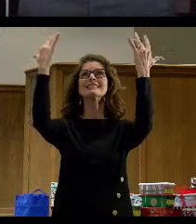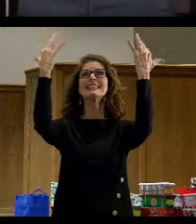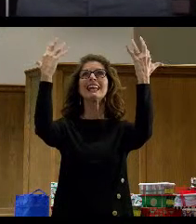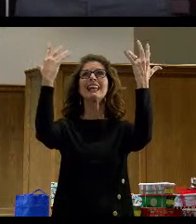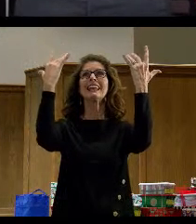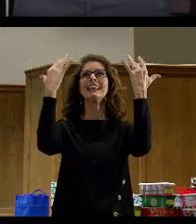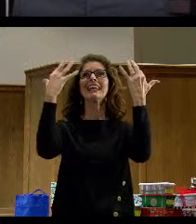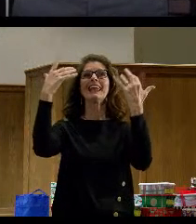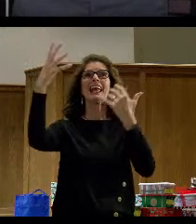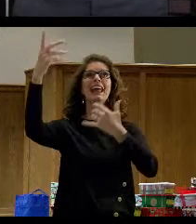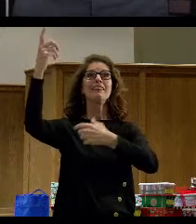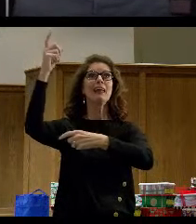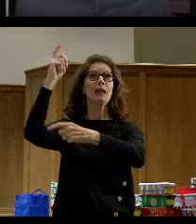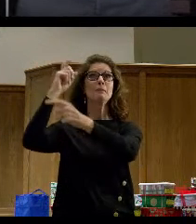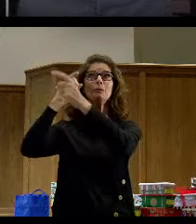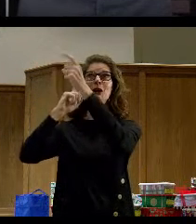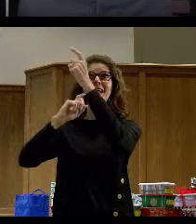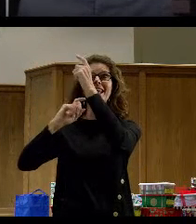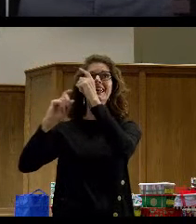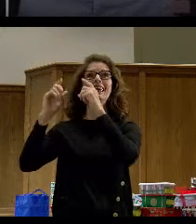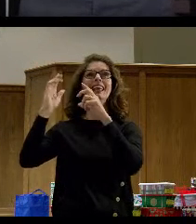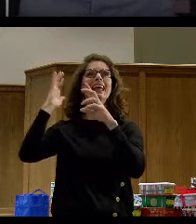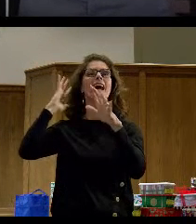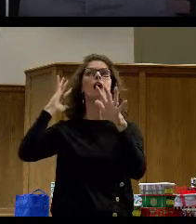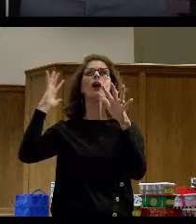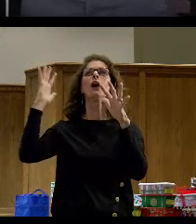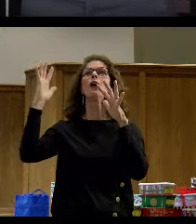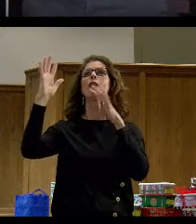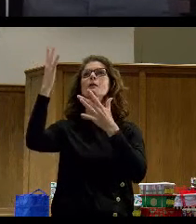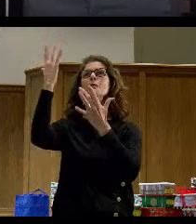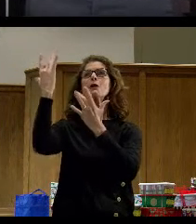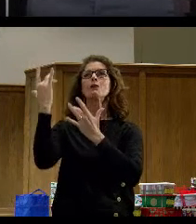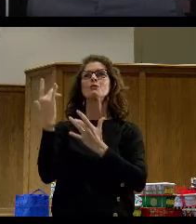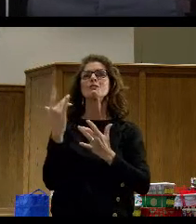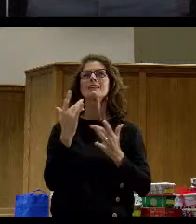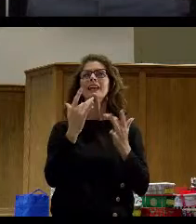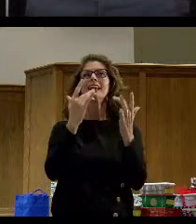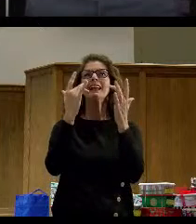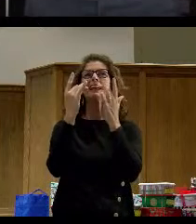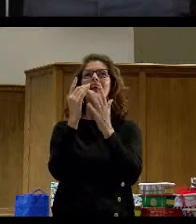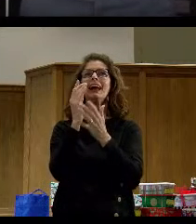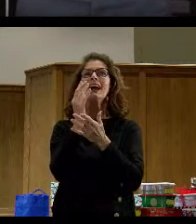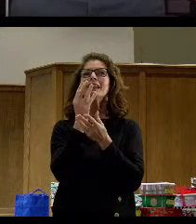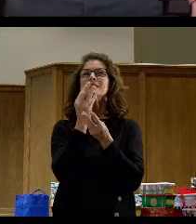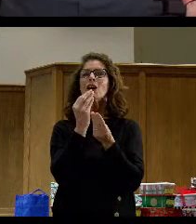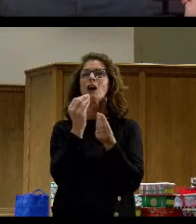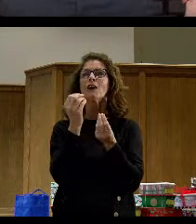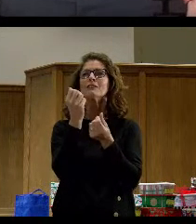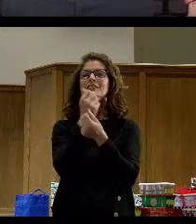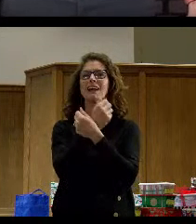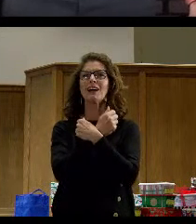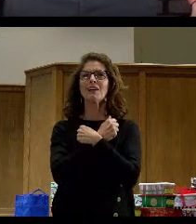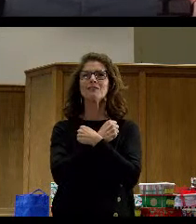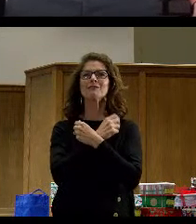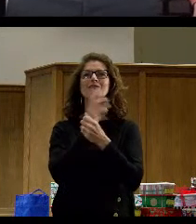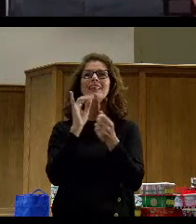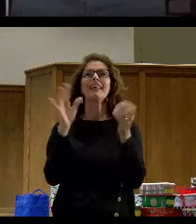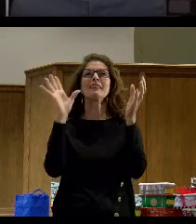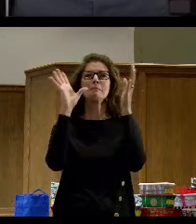from above, echoes of mercy, whispers of love. This is